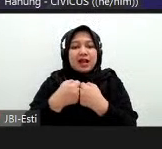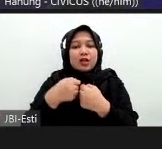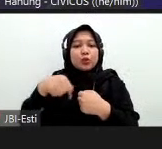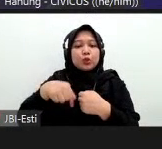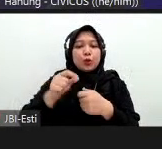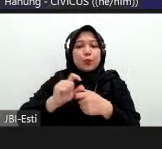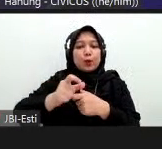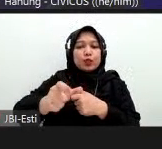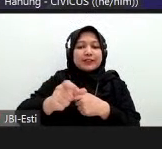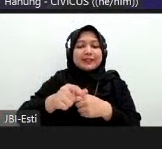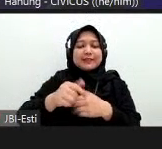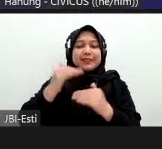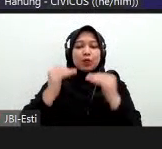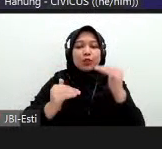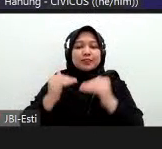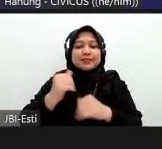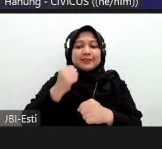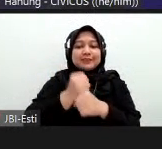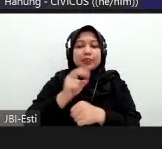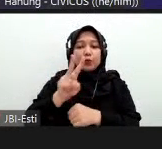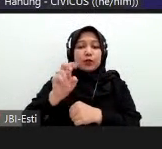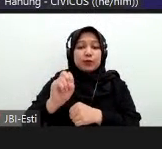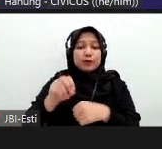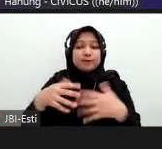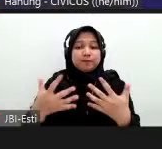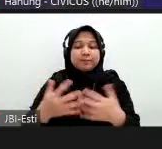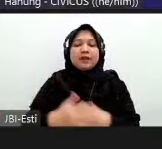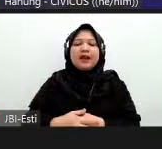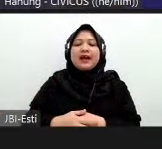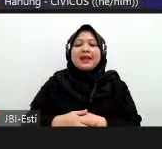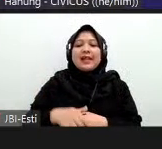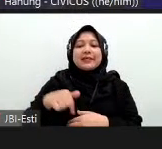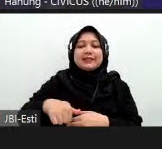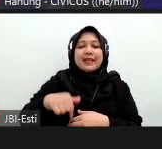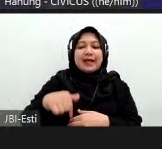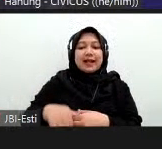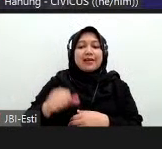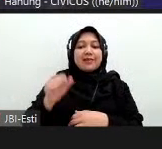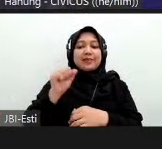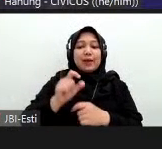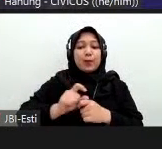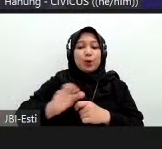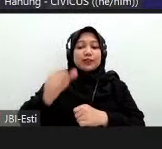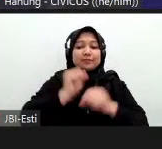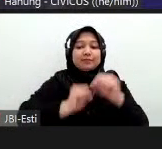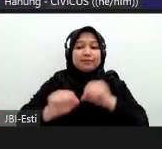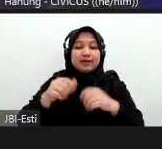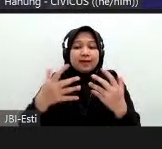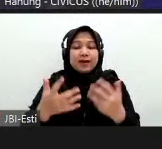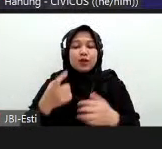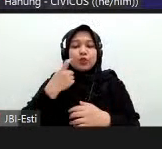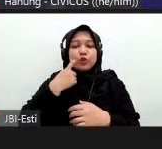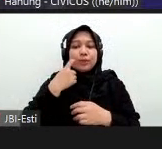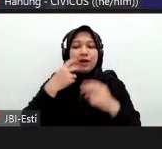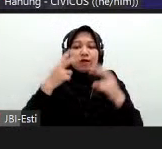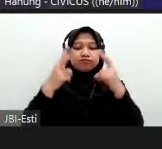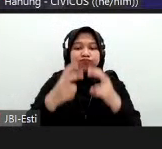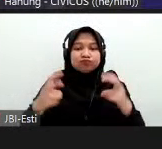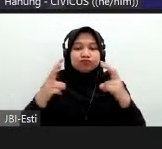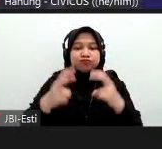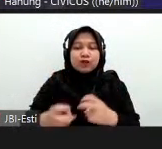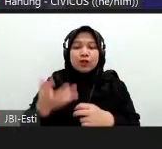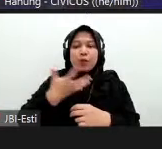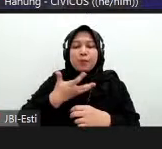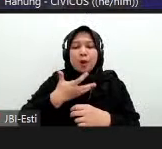hands of the in Italy. So the negotiations that being or interventions that being conducted,